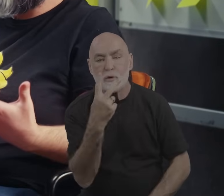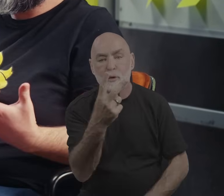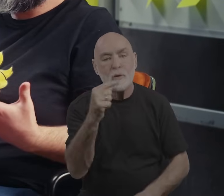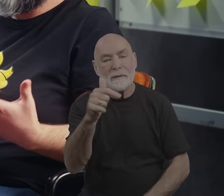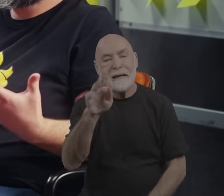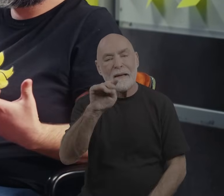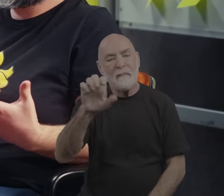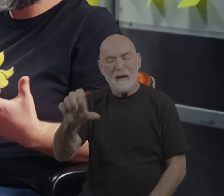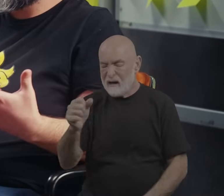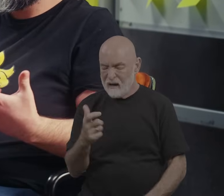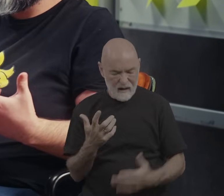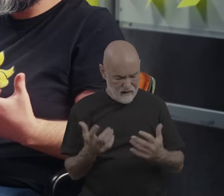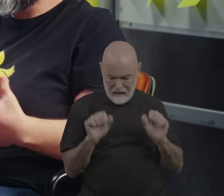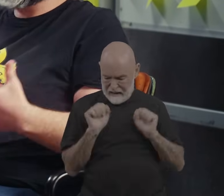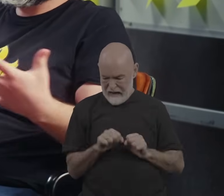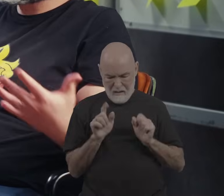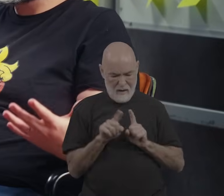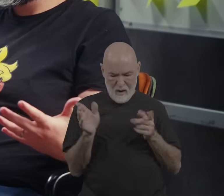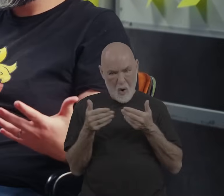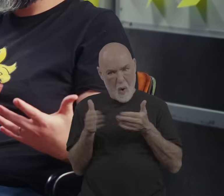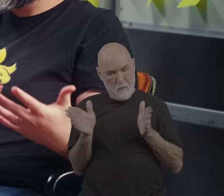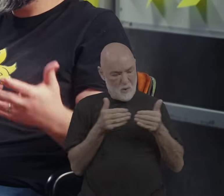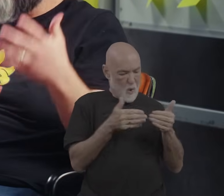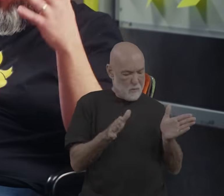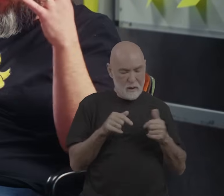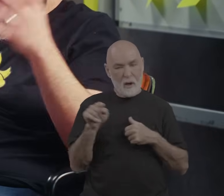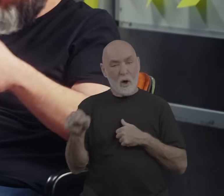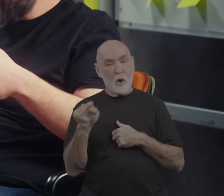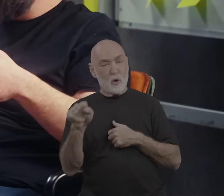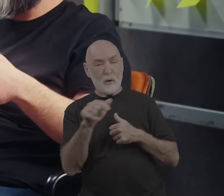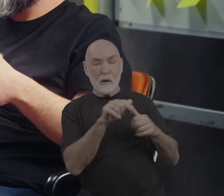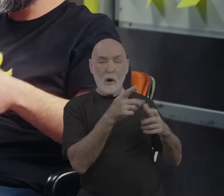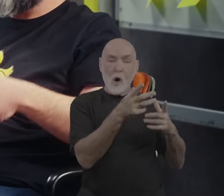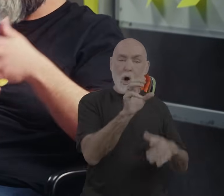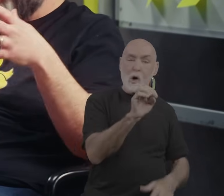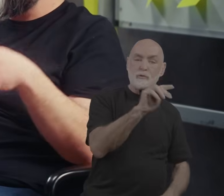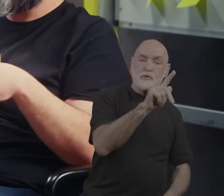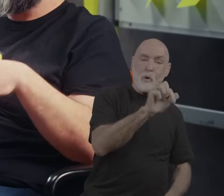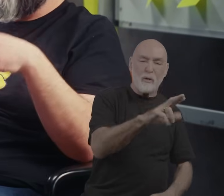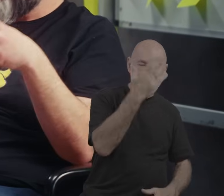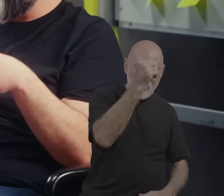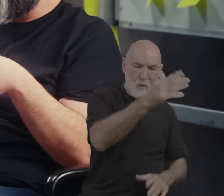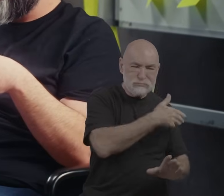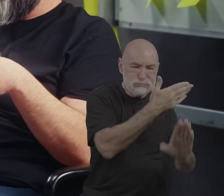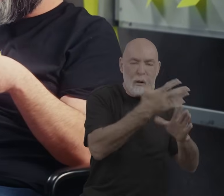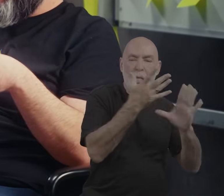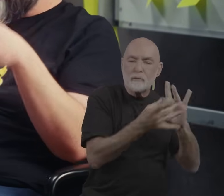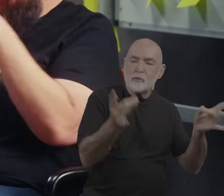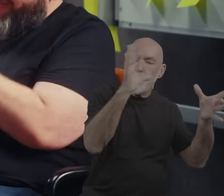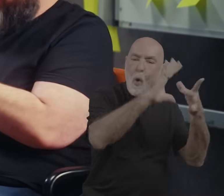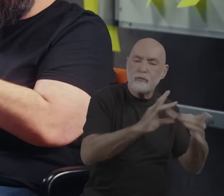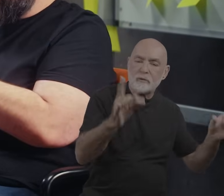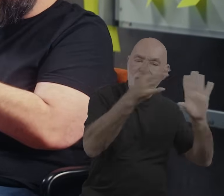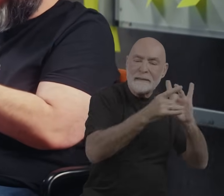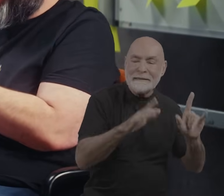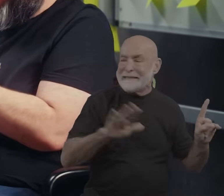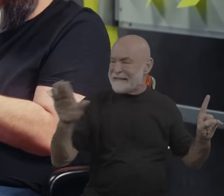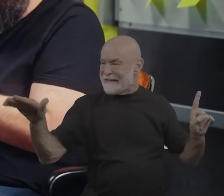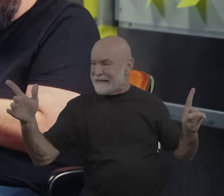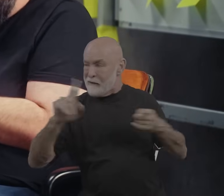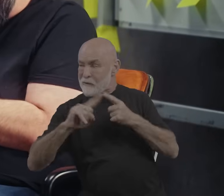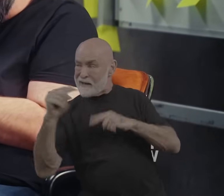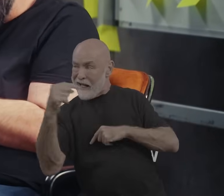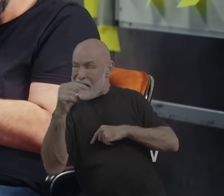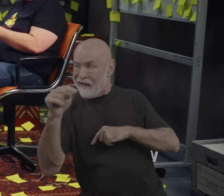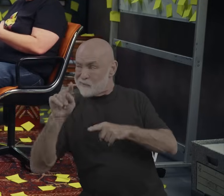wanted to say, hey, is there a way to kind of like open the doors? If you are a huge Control head and you know all of the lore and you really love it, and you can't convince your friends